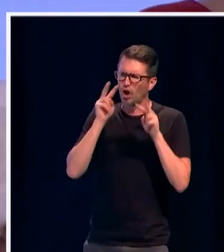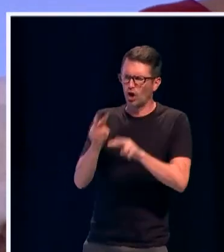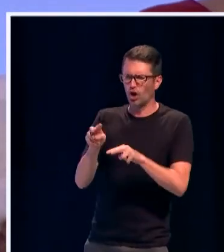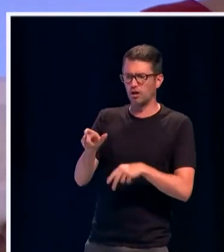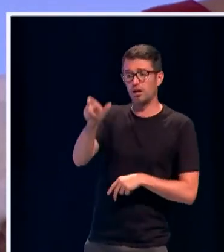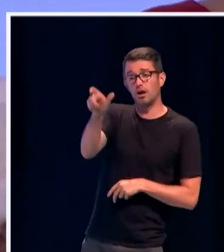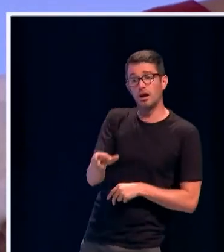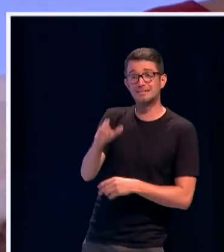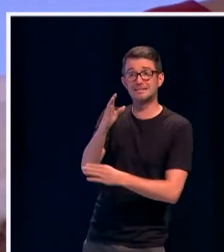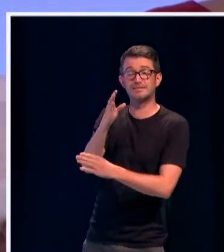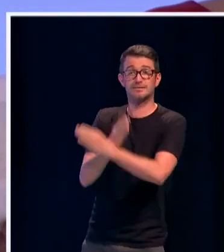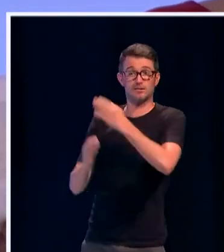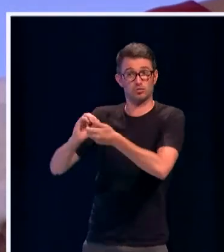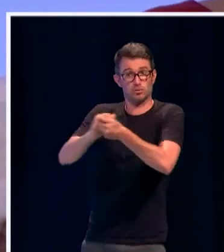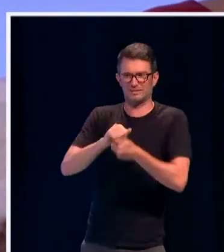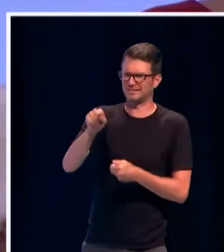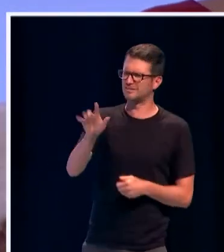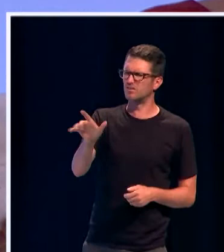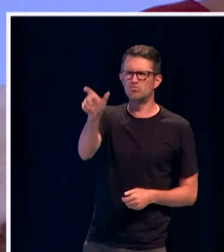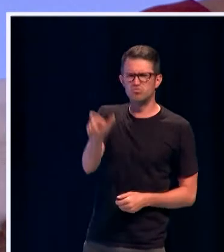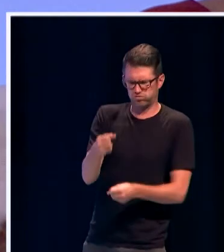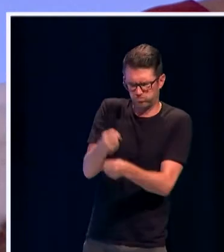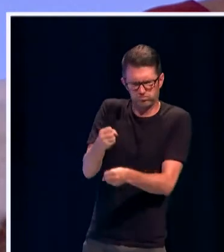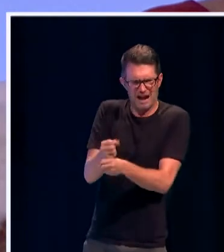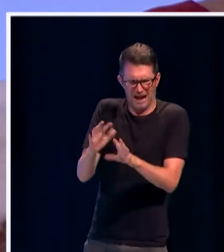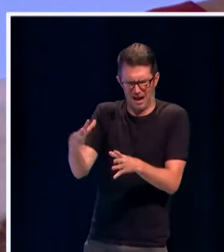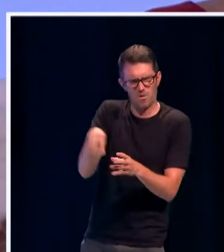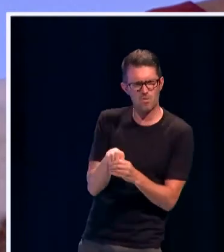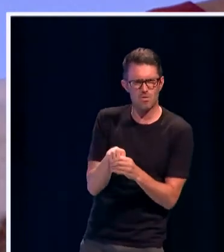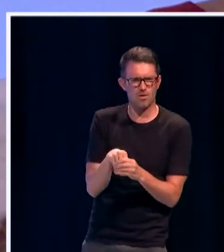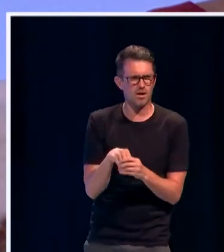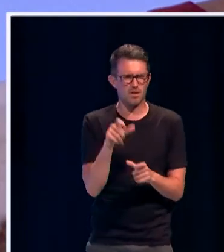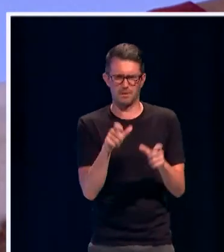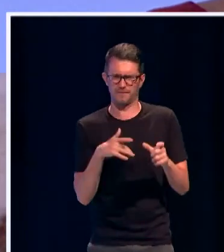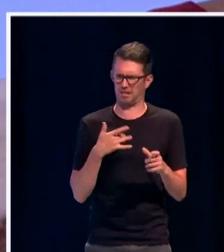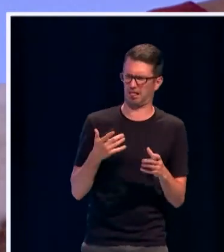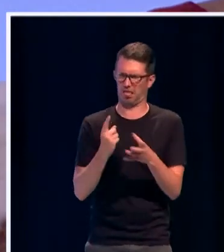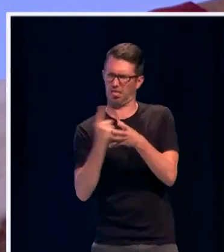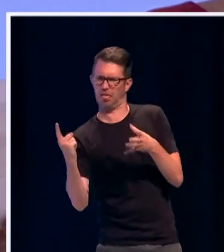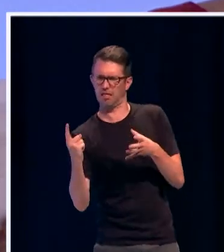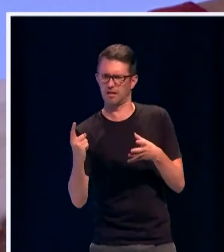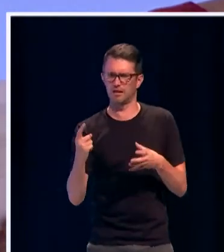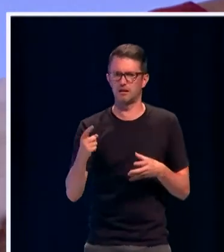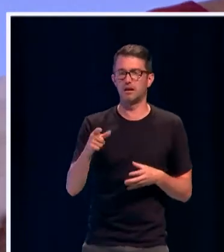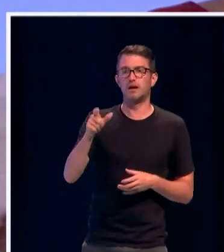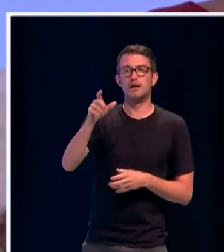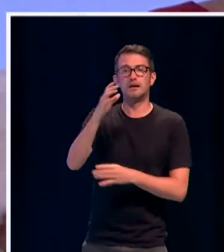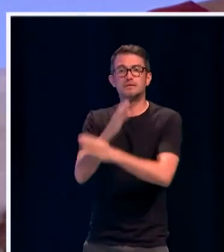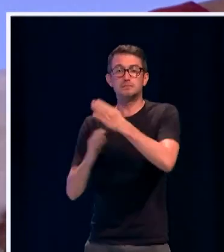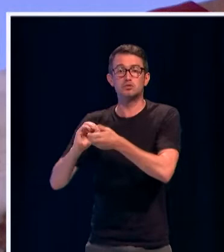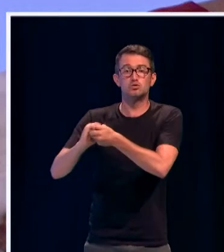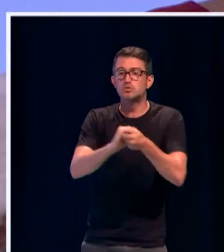some governments because of the official role that is given to DPOs and organizations of the